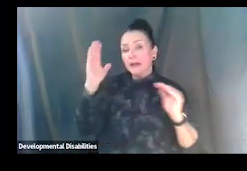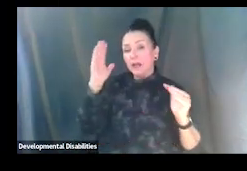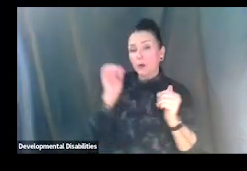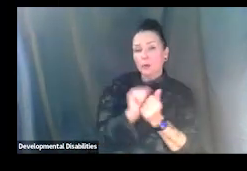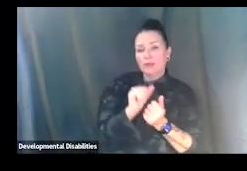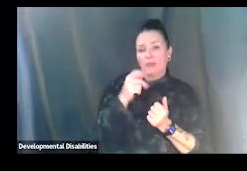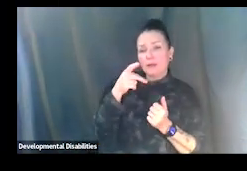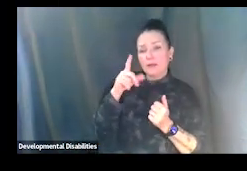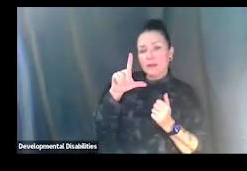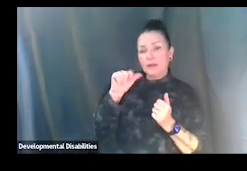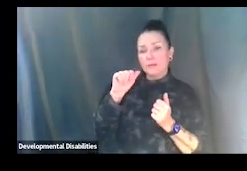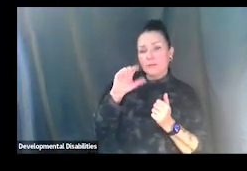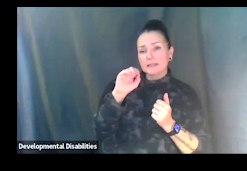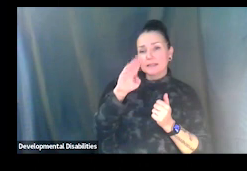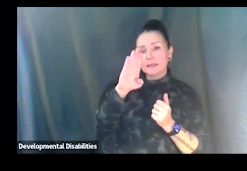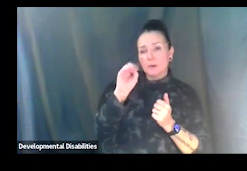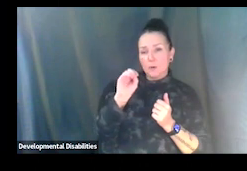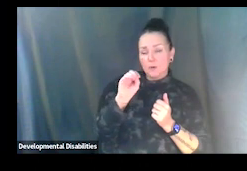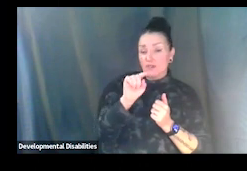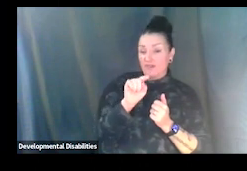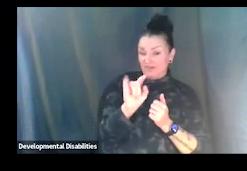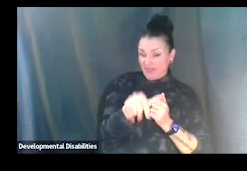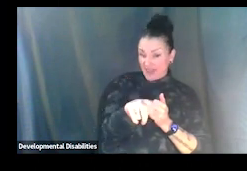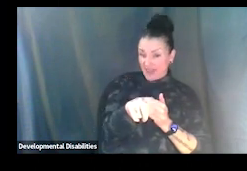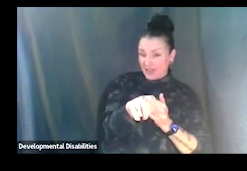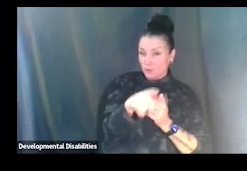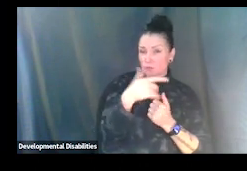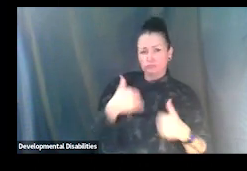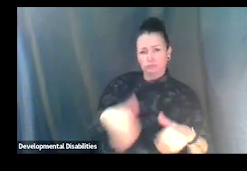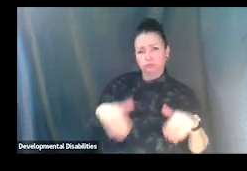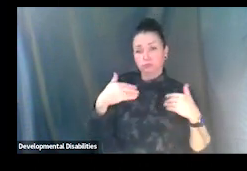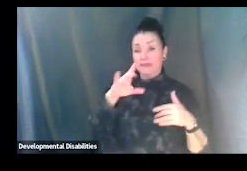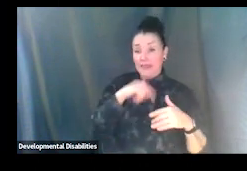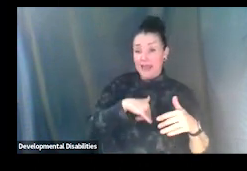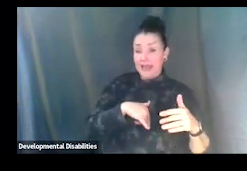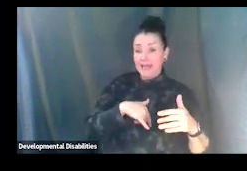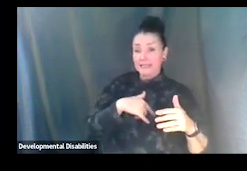You see that perhaps with stimulants and nothing else at all. That's a massive difference.